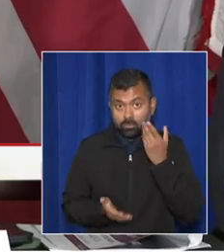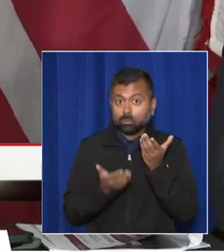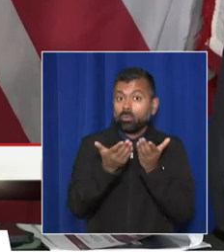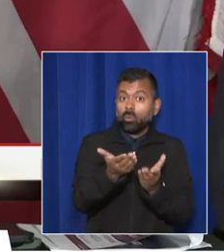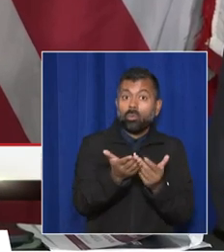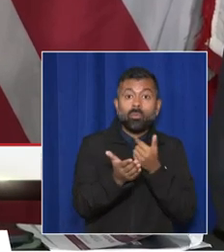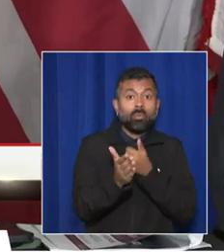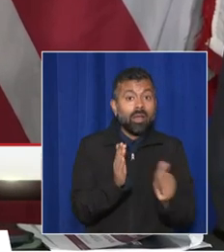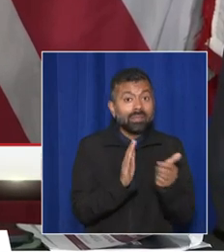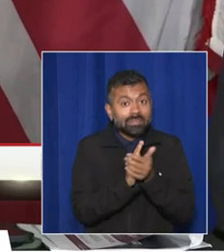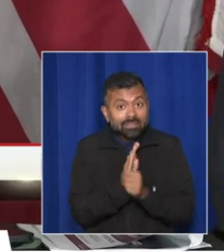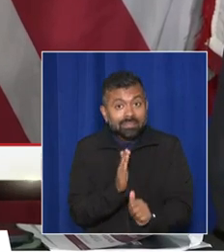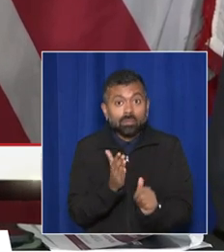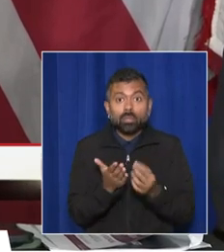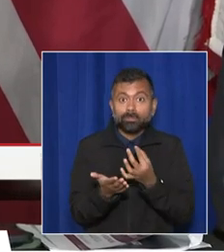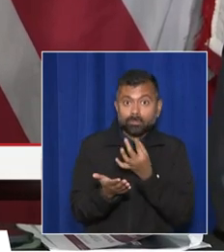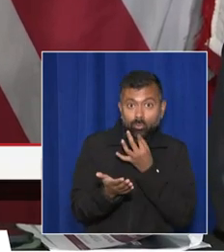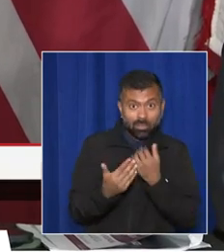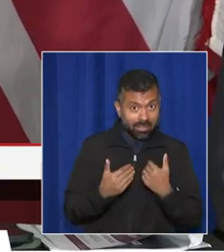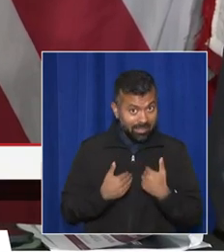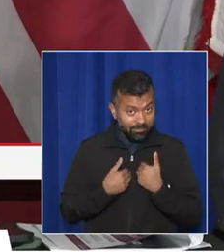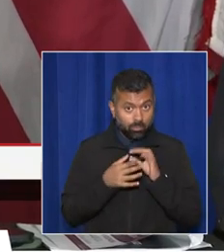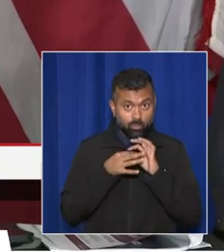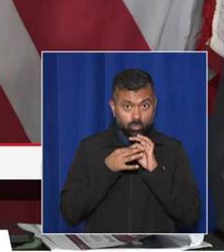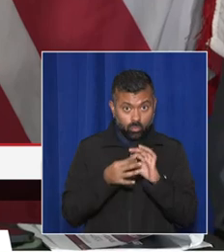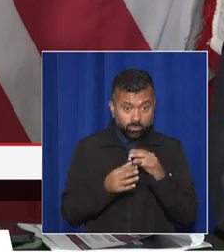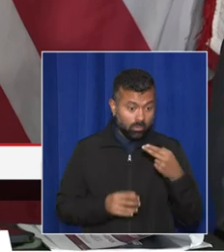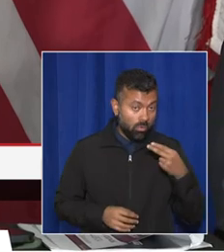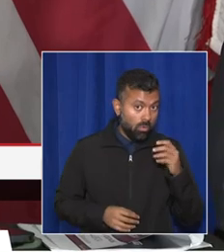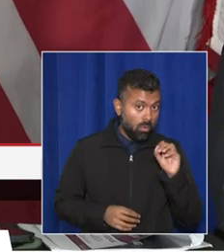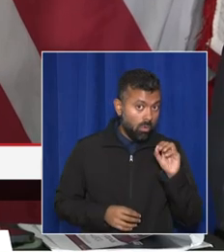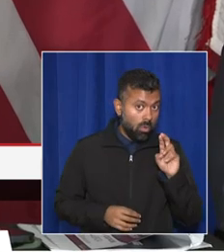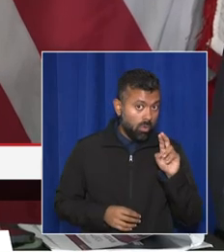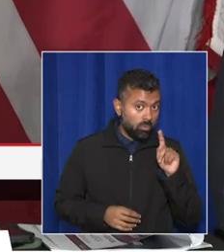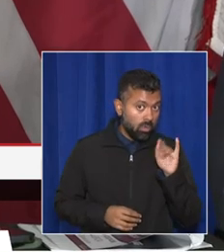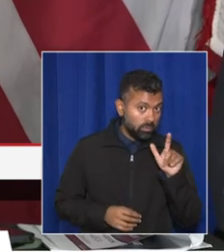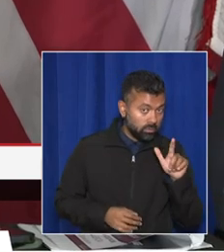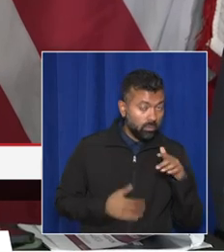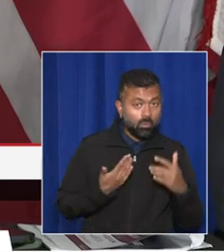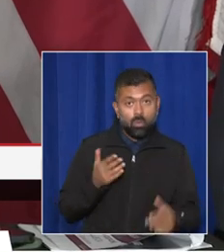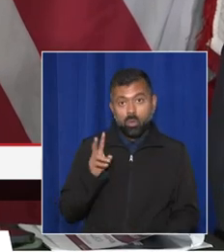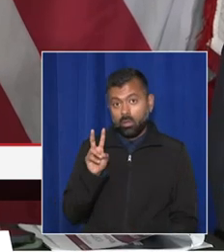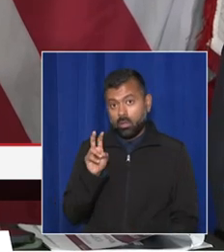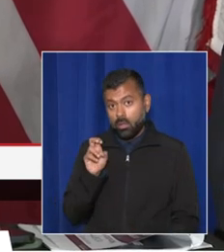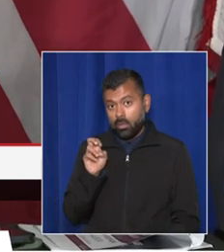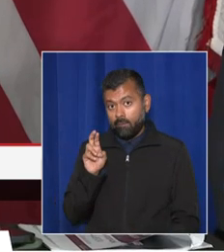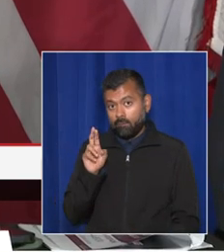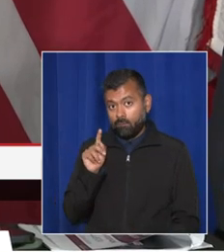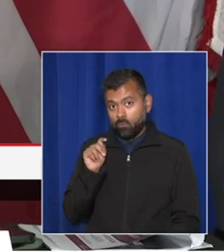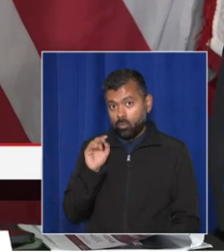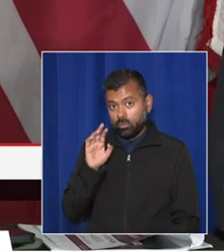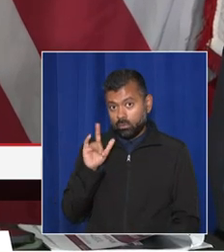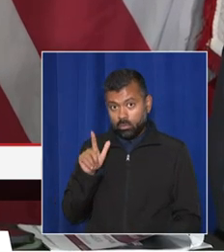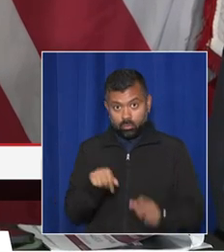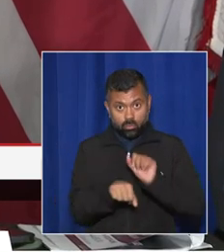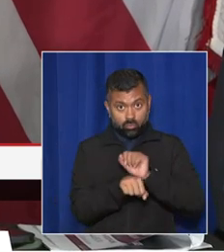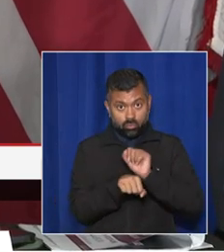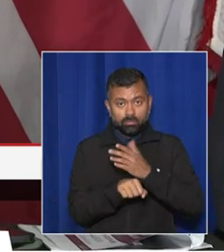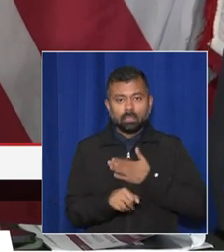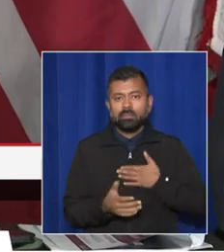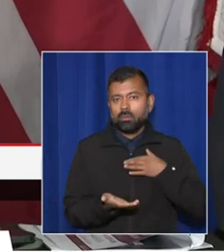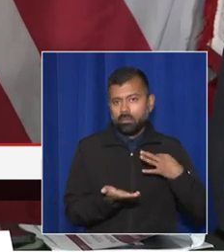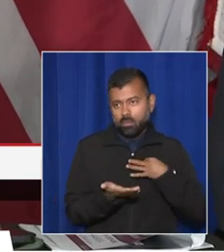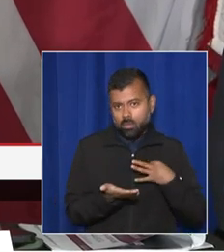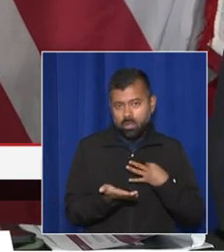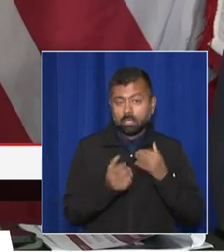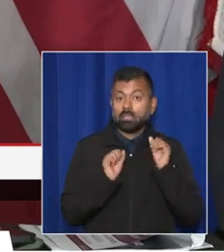the agencies or in some of the certified business enterprises that are local to DC that work with those agencies in doing the